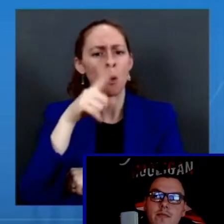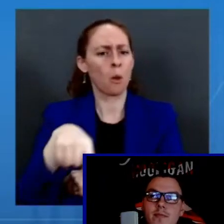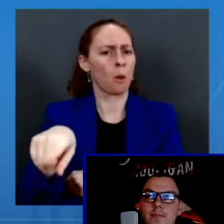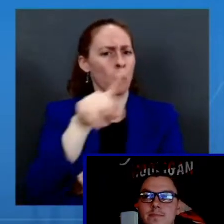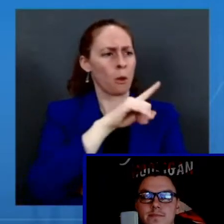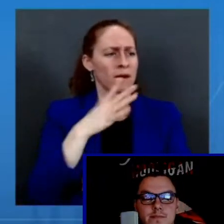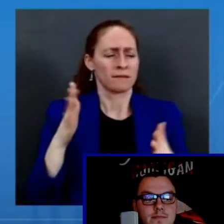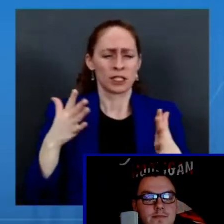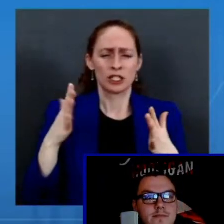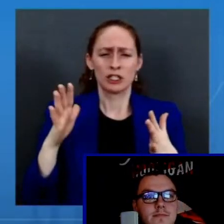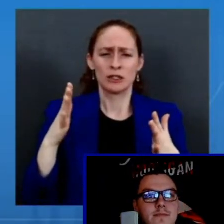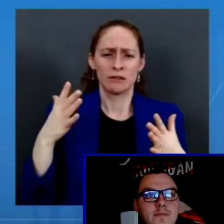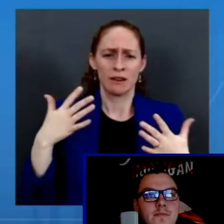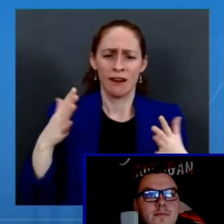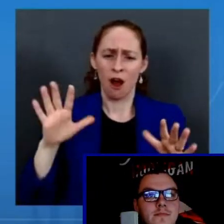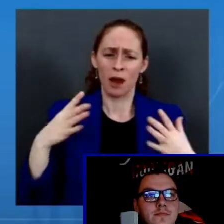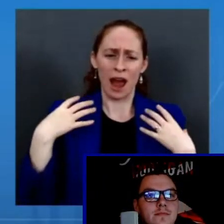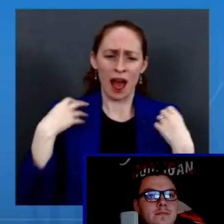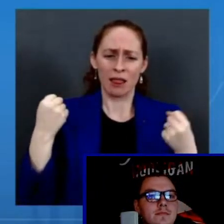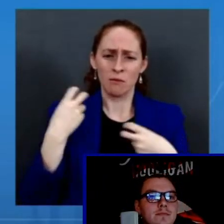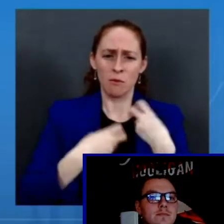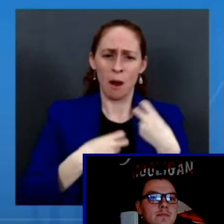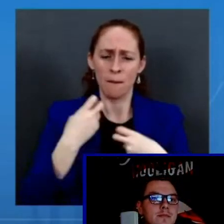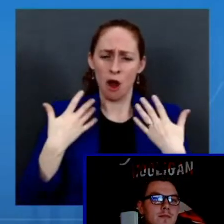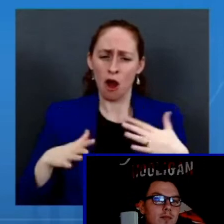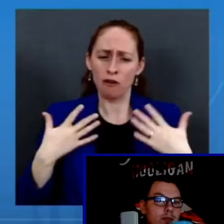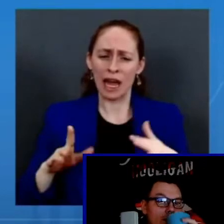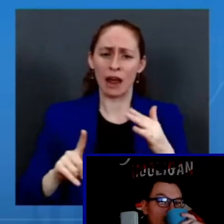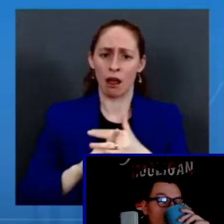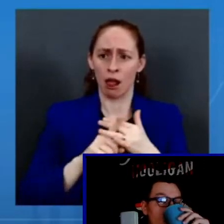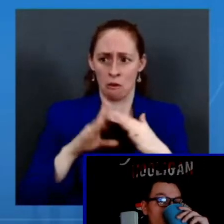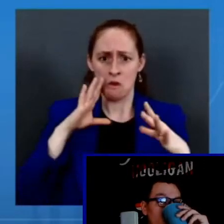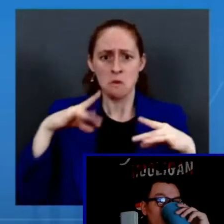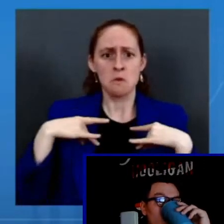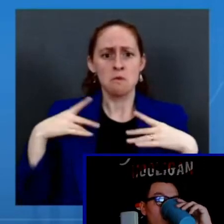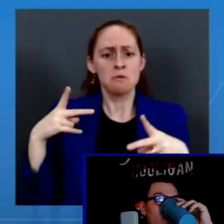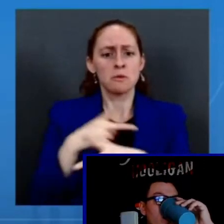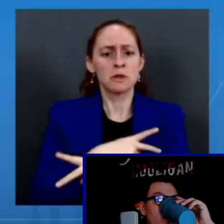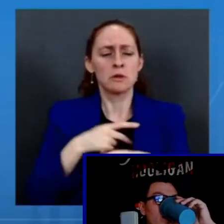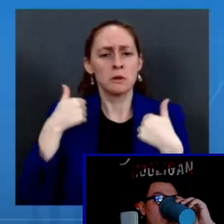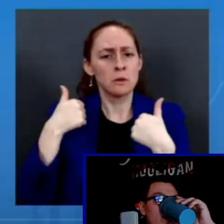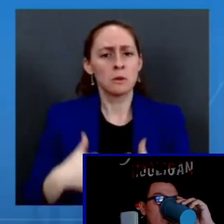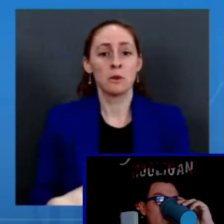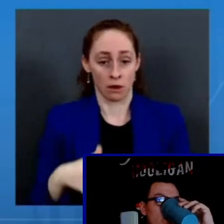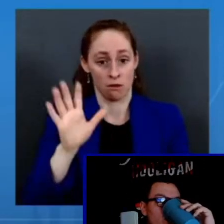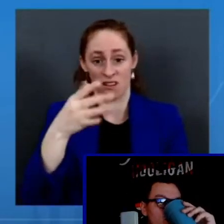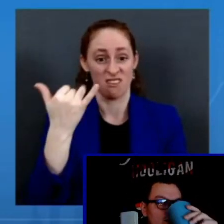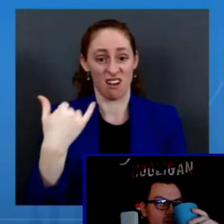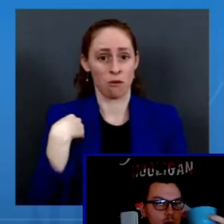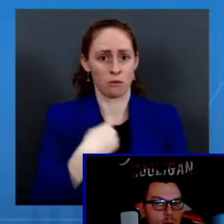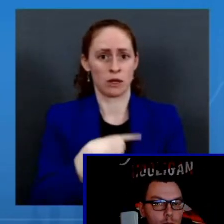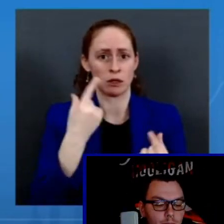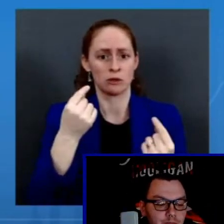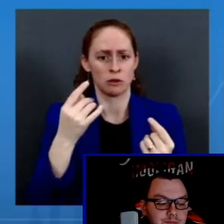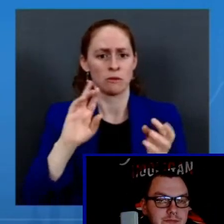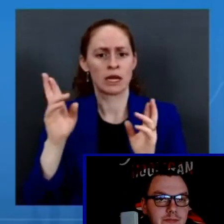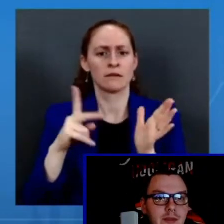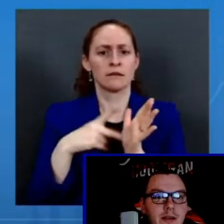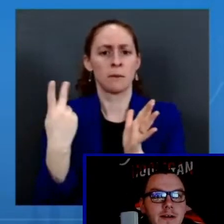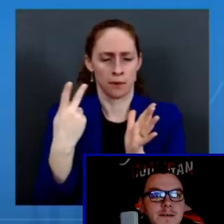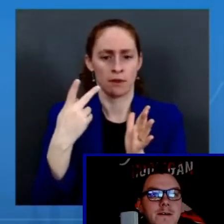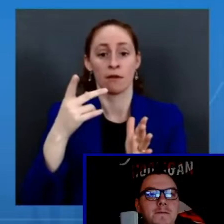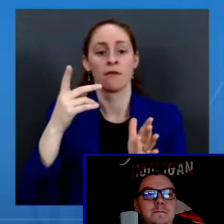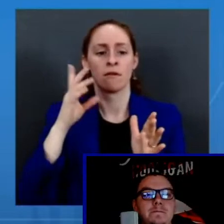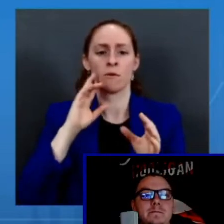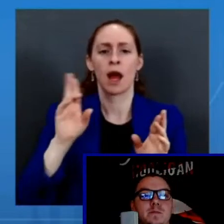more than 500,000 doses of AstraZeneca's monoclonal antibody treatments on hand in January, and we're preparing to